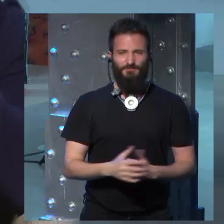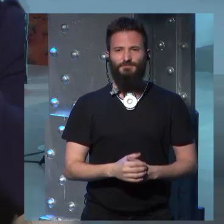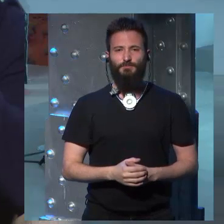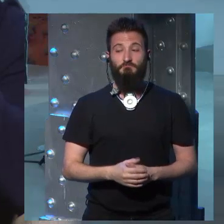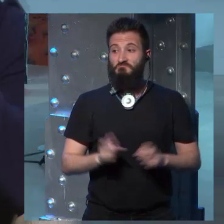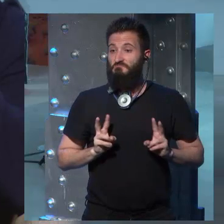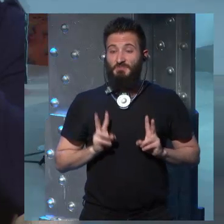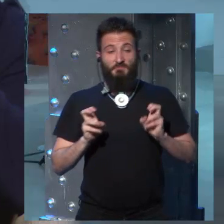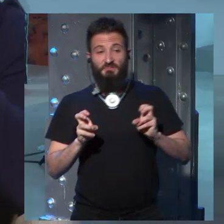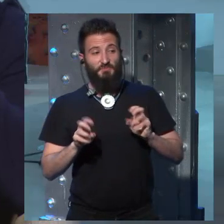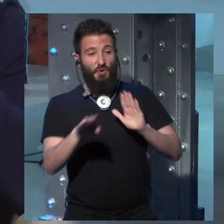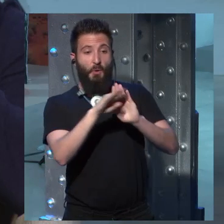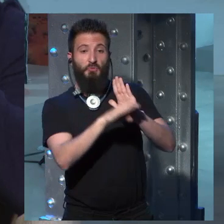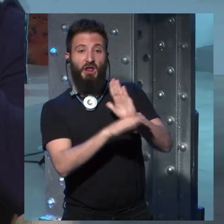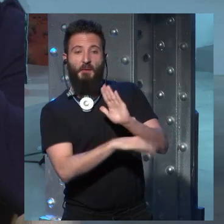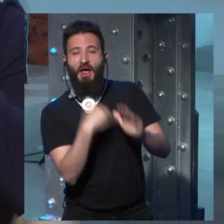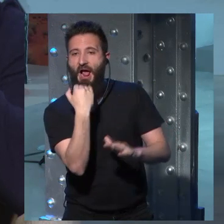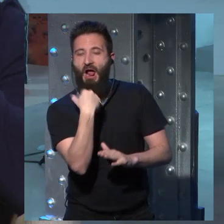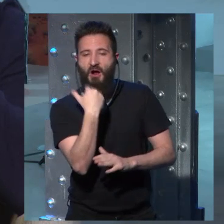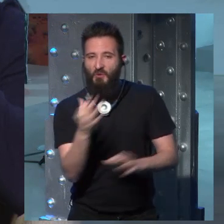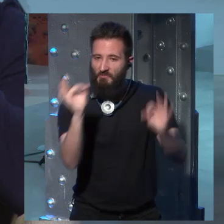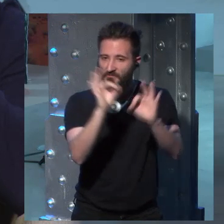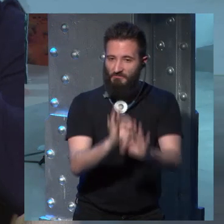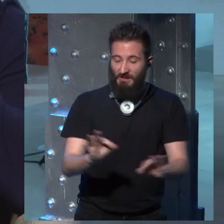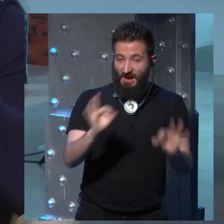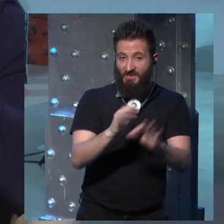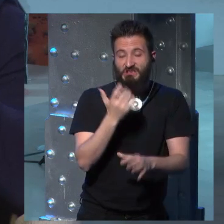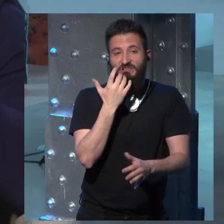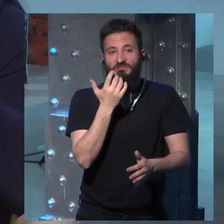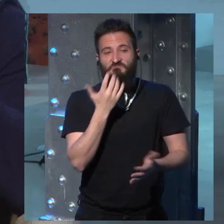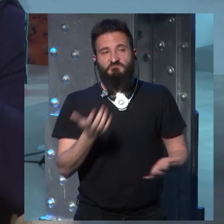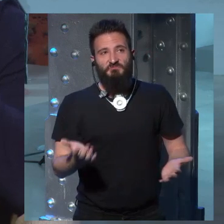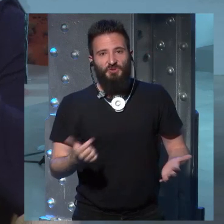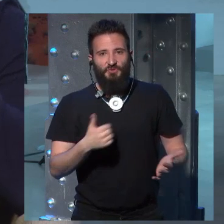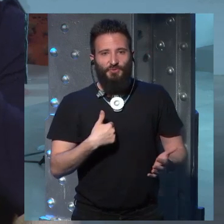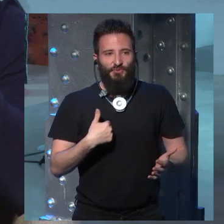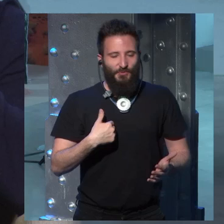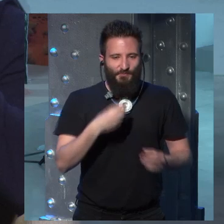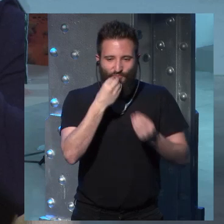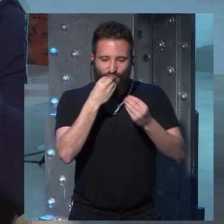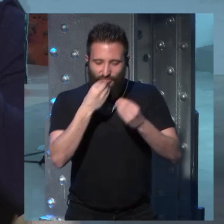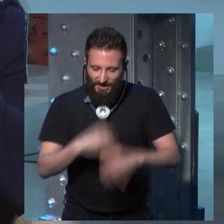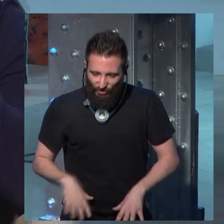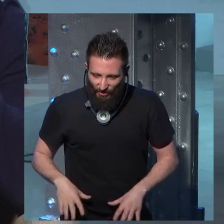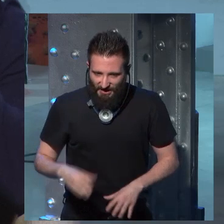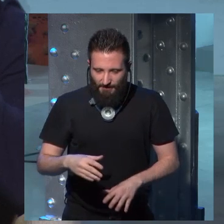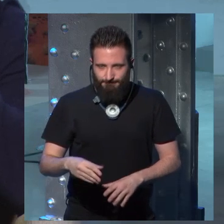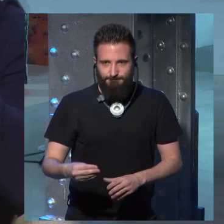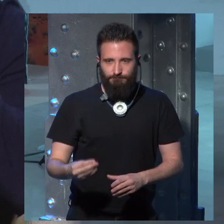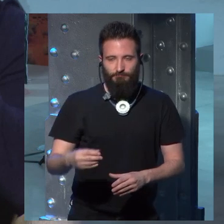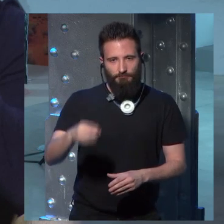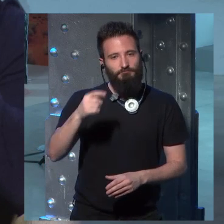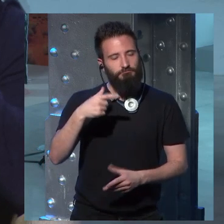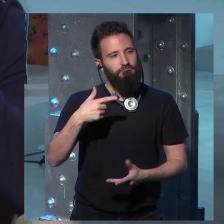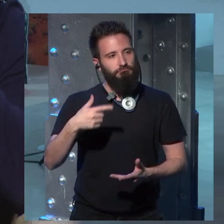this show, and if I'm to believe the stories, it's the same was true on Breaking Bad. They found it as they went. There was